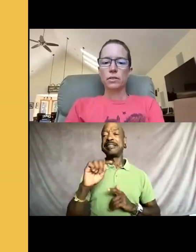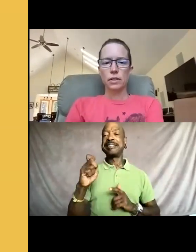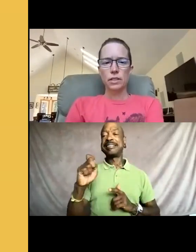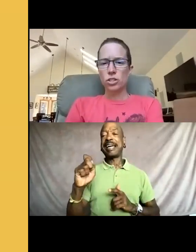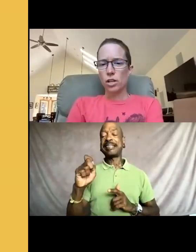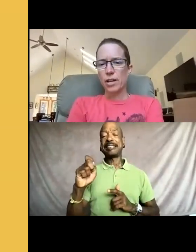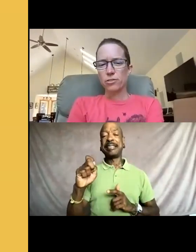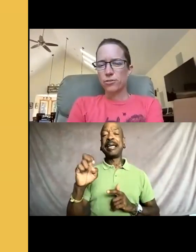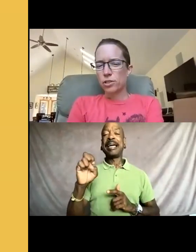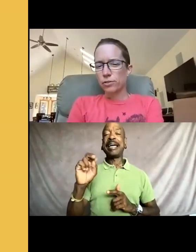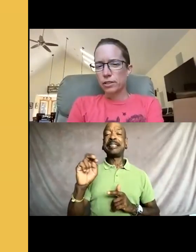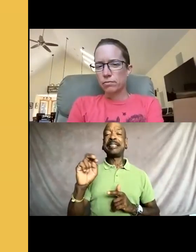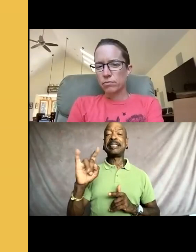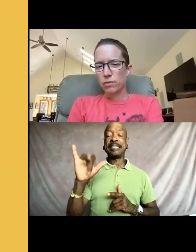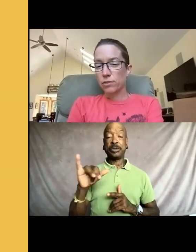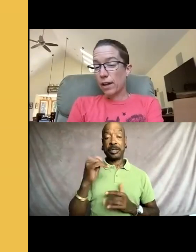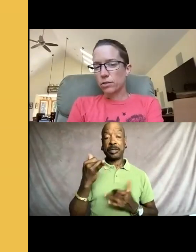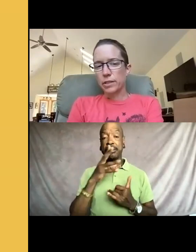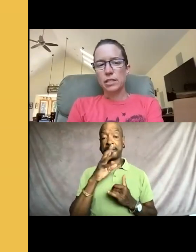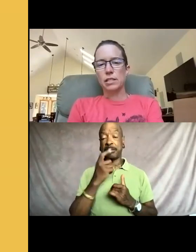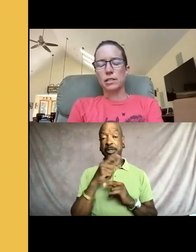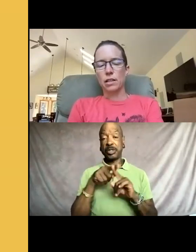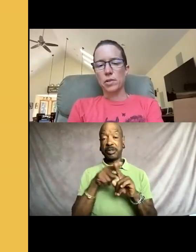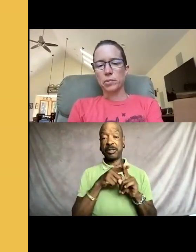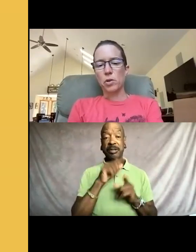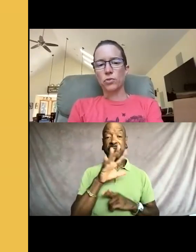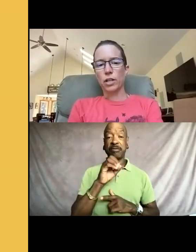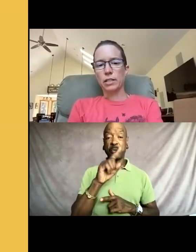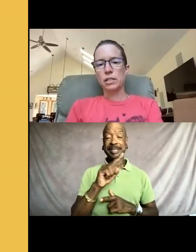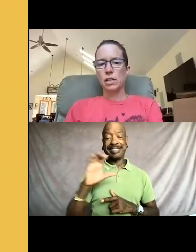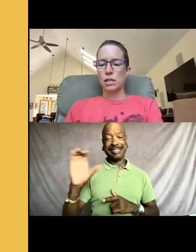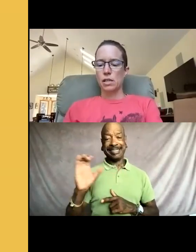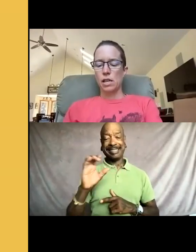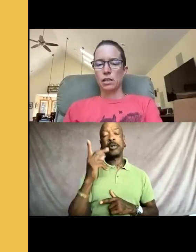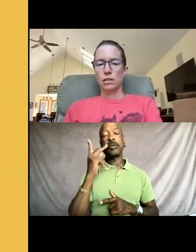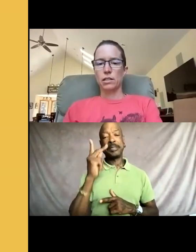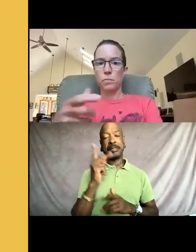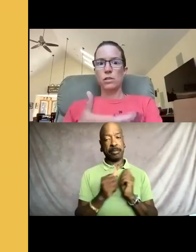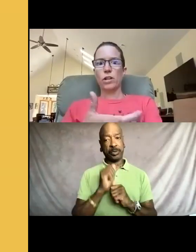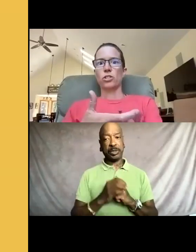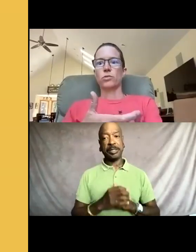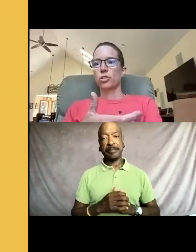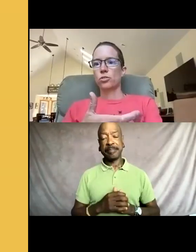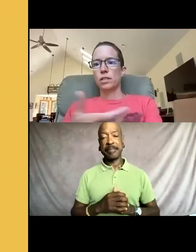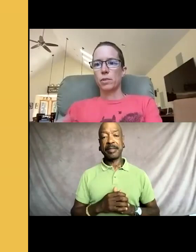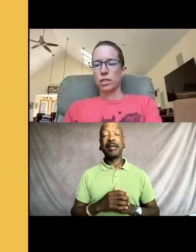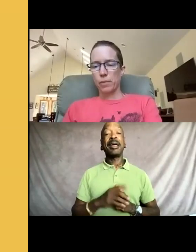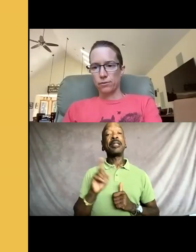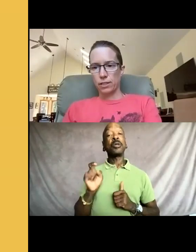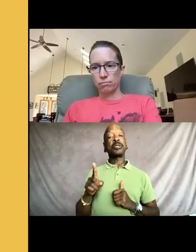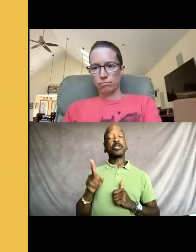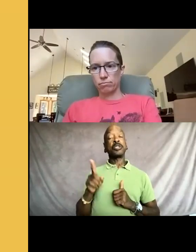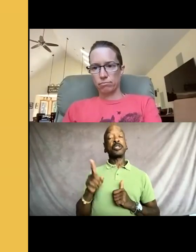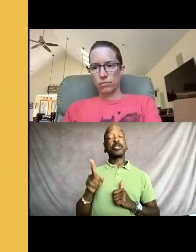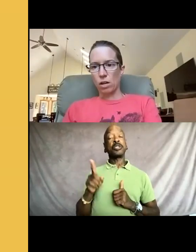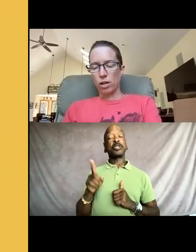So I'm going to just talk about a few different of the 501Cs that come up the most for us. And this big question of should you be a public